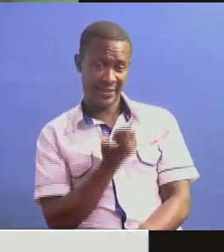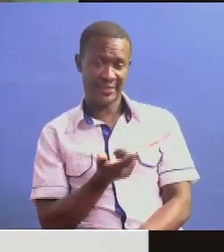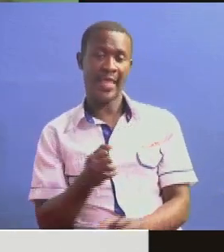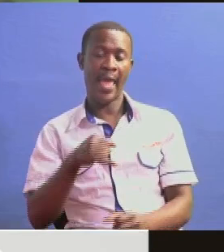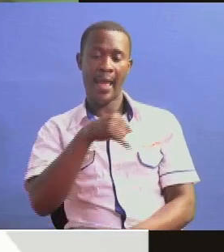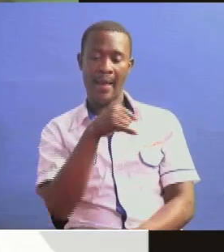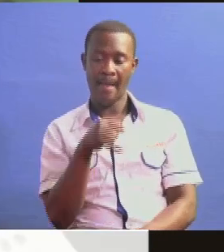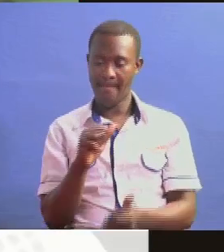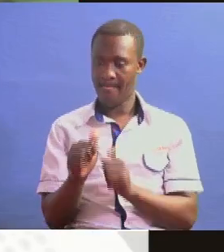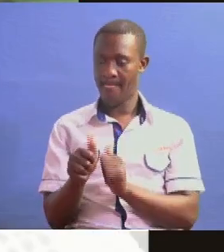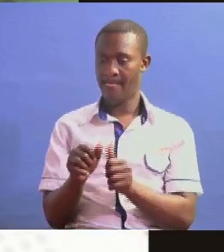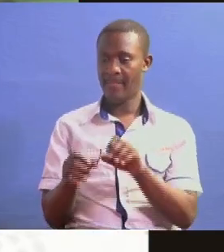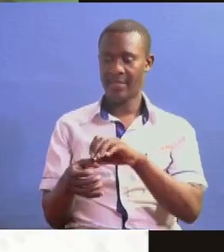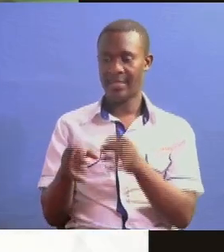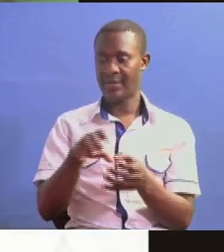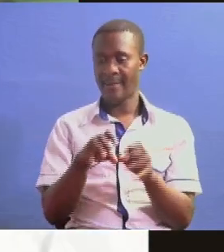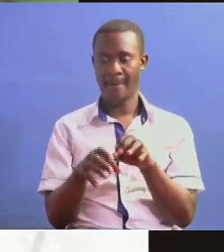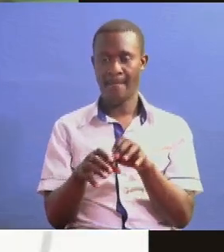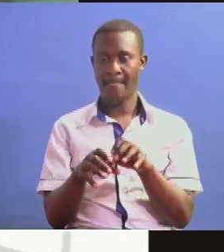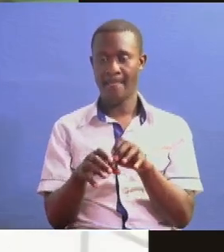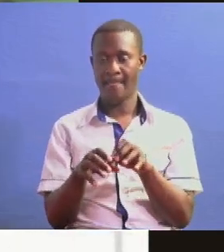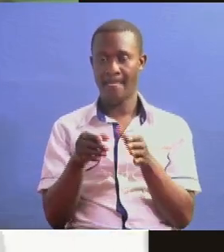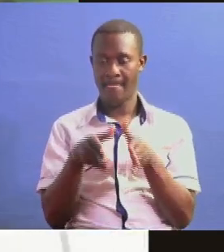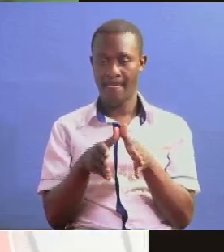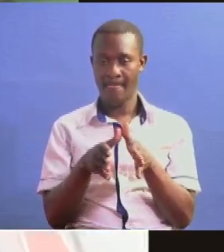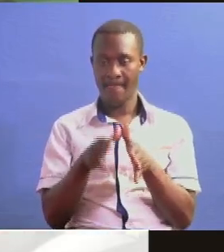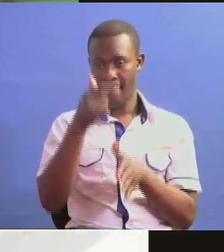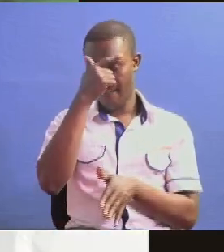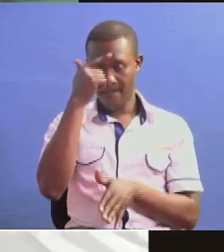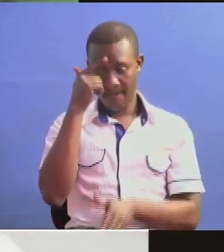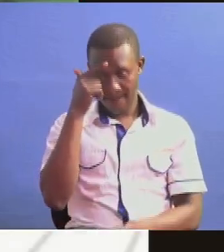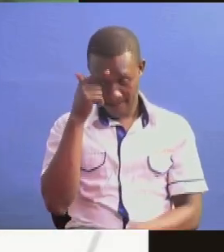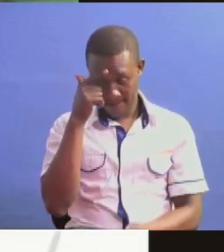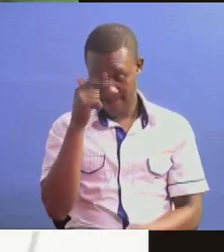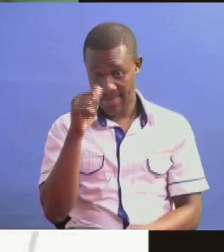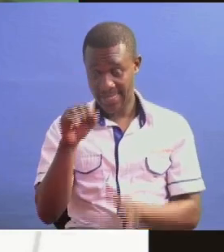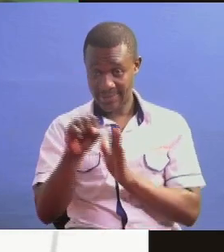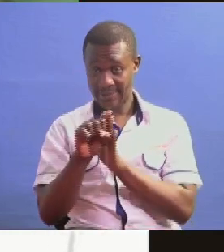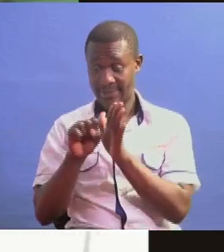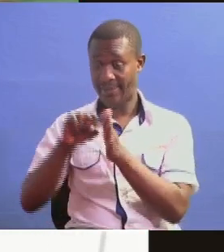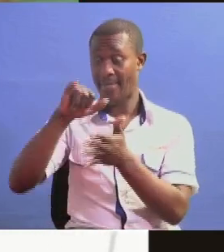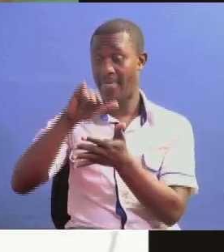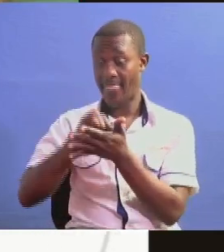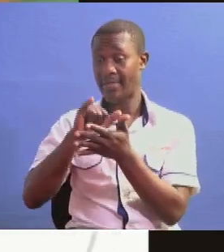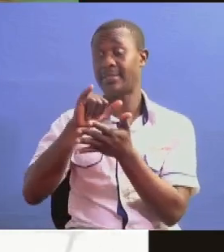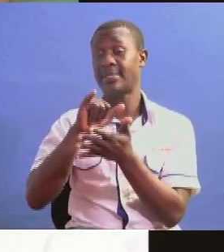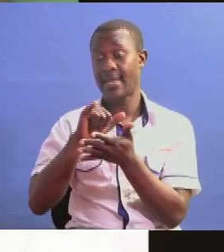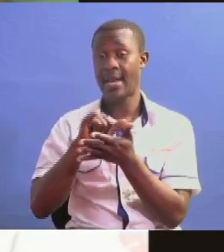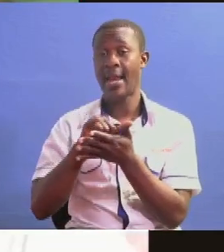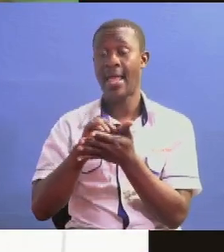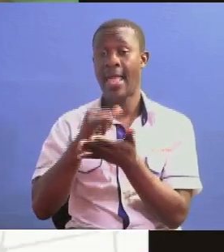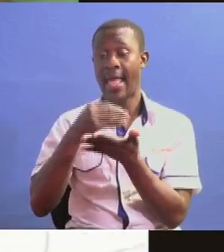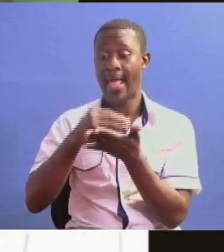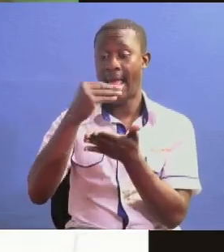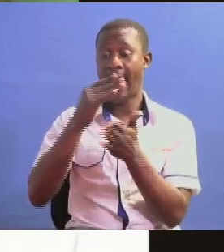arts, sports, sciences pathway, because subjects that a